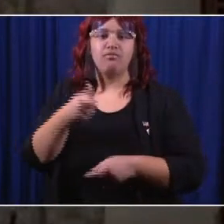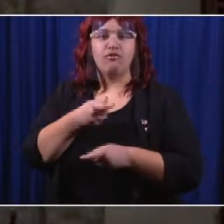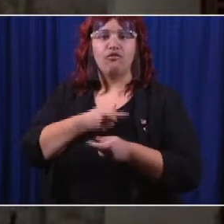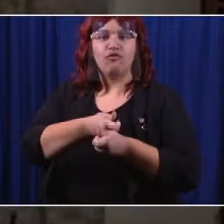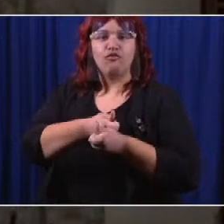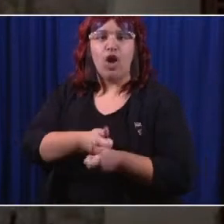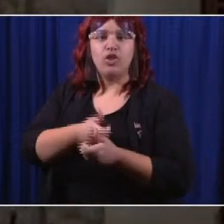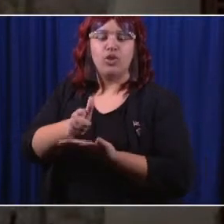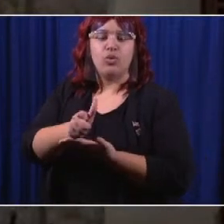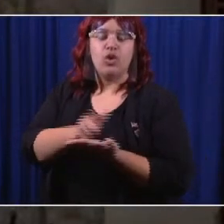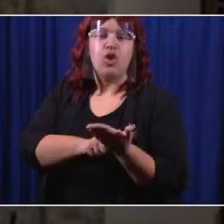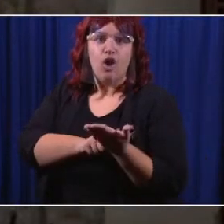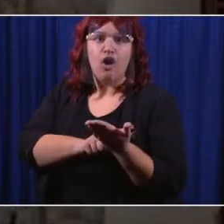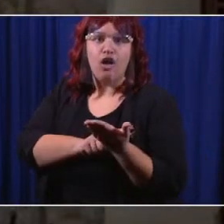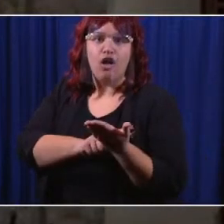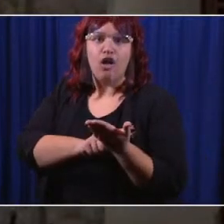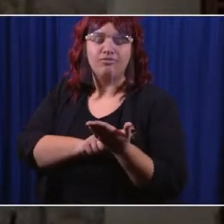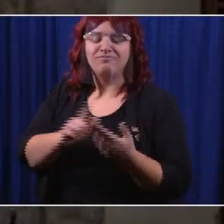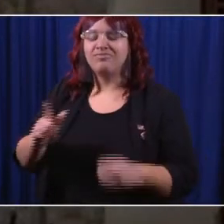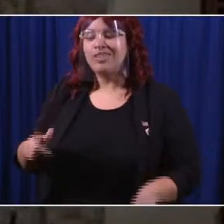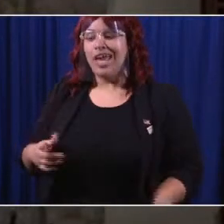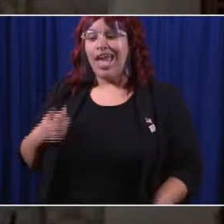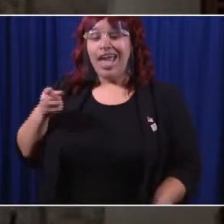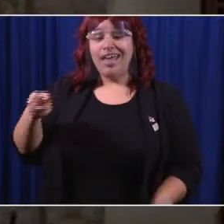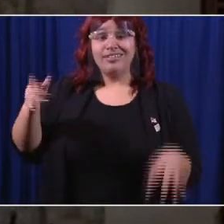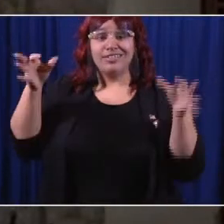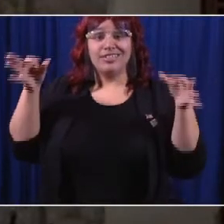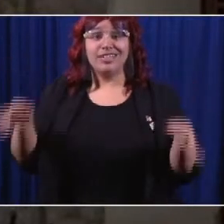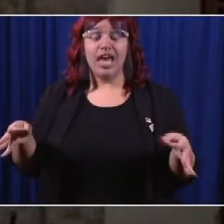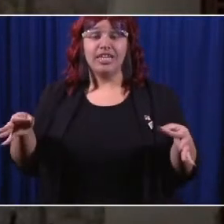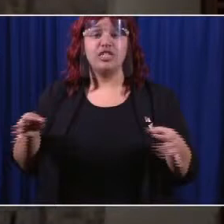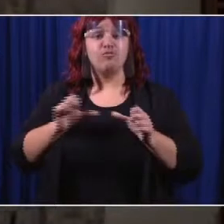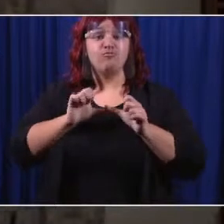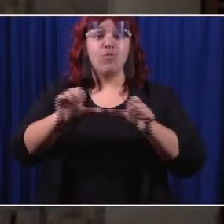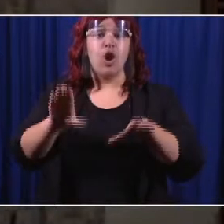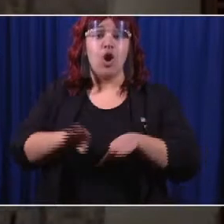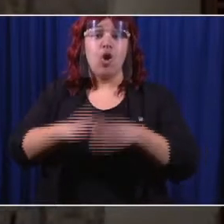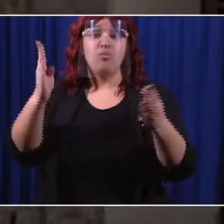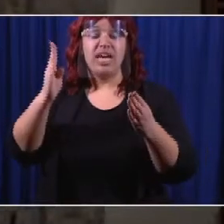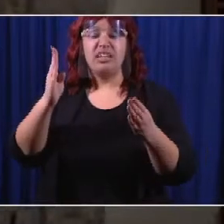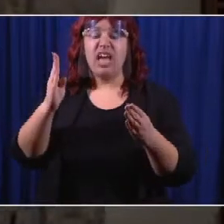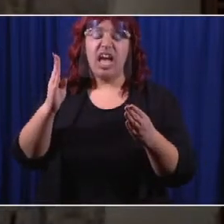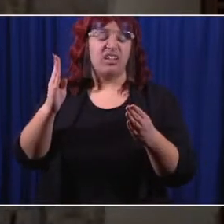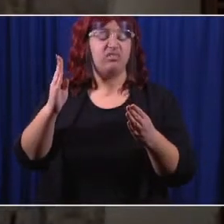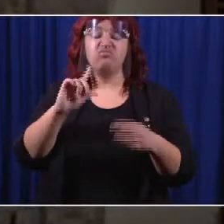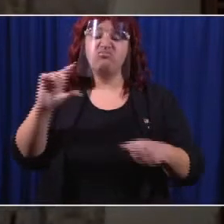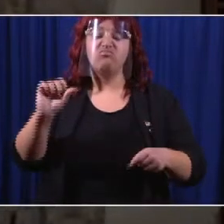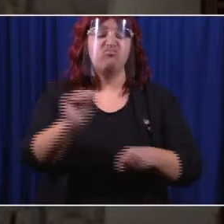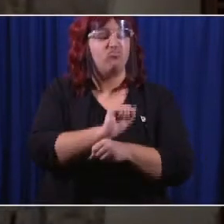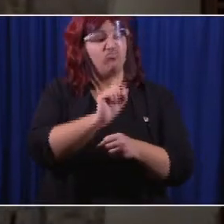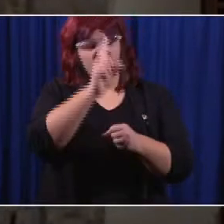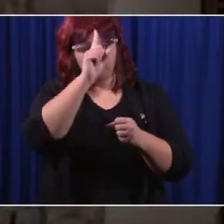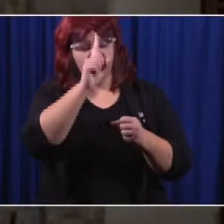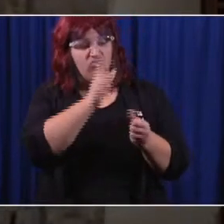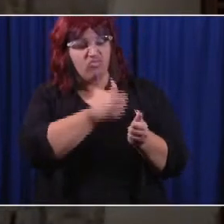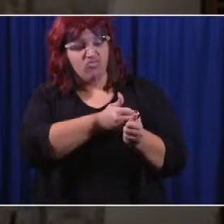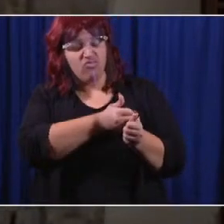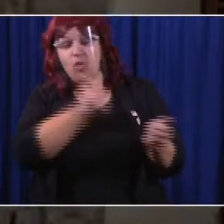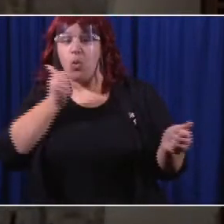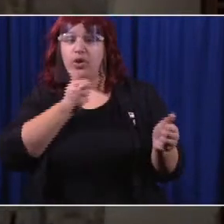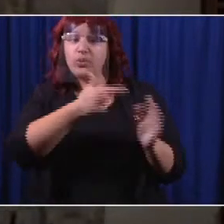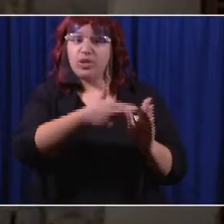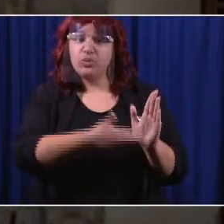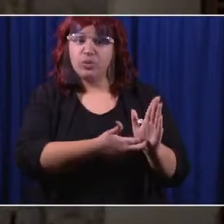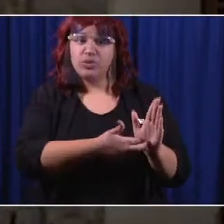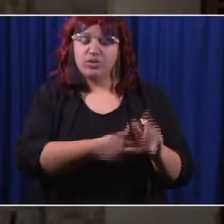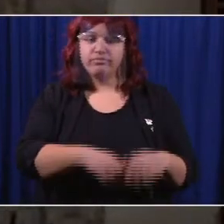direct violation of the curfew. The Trumbull County Combined Health District has received 45 complaints about the diner being in violation